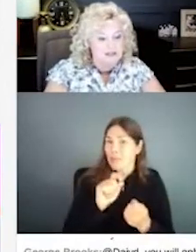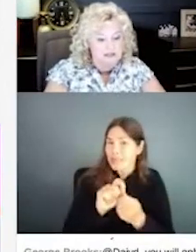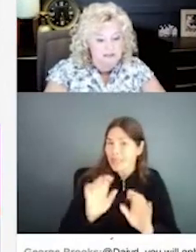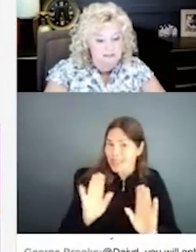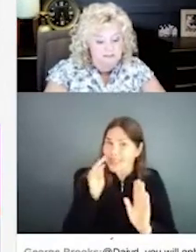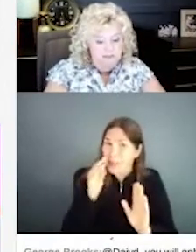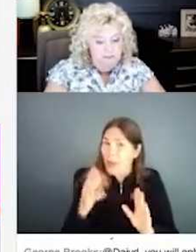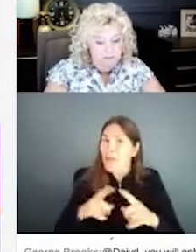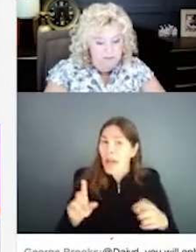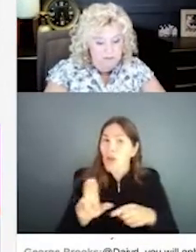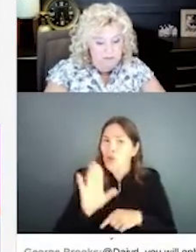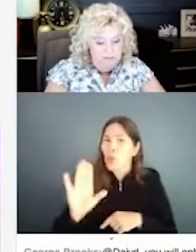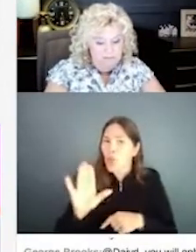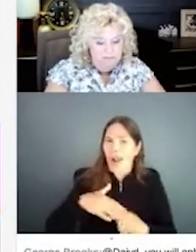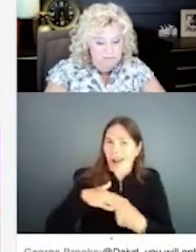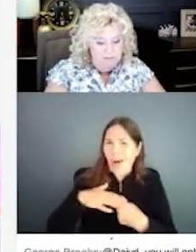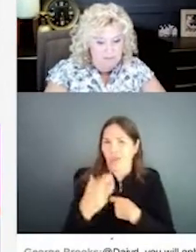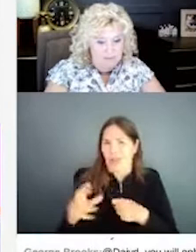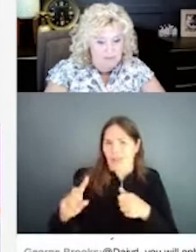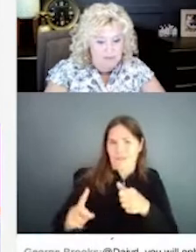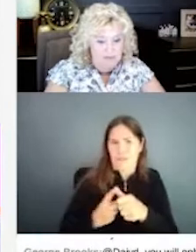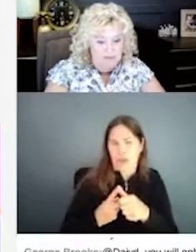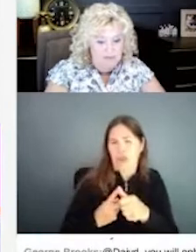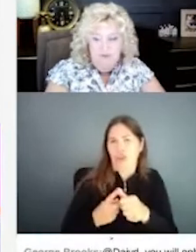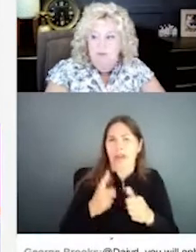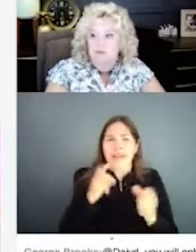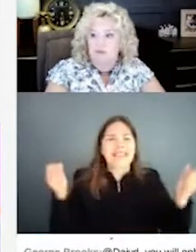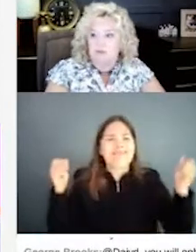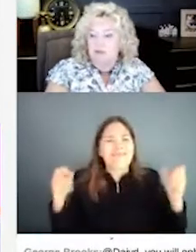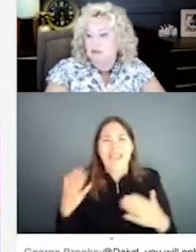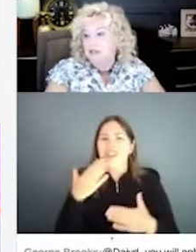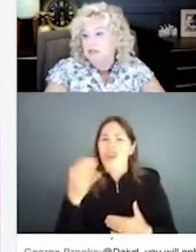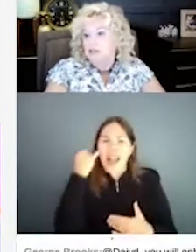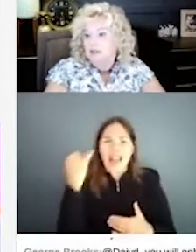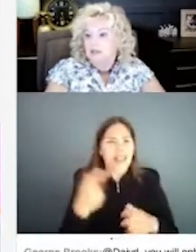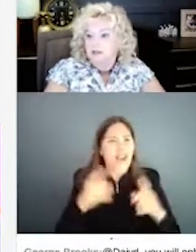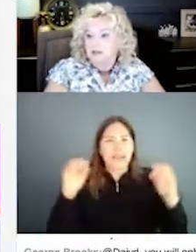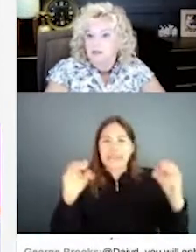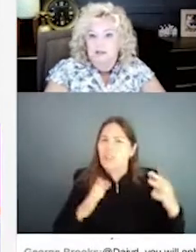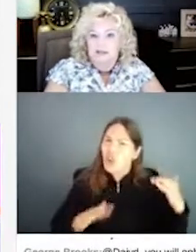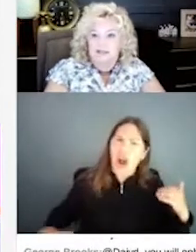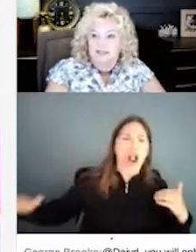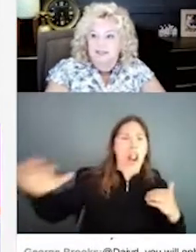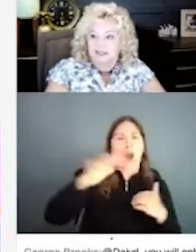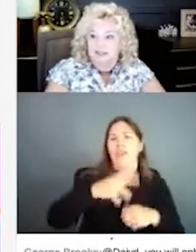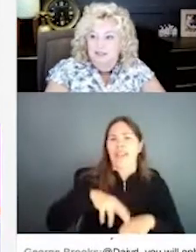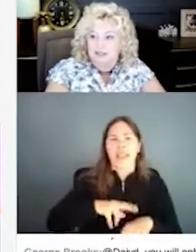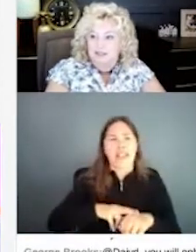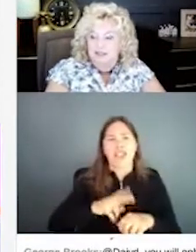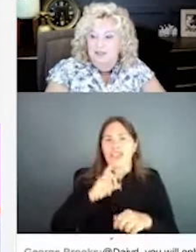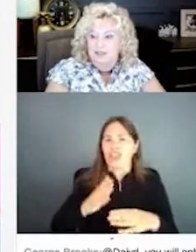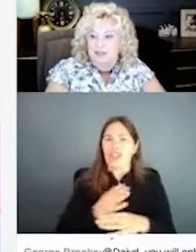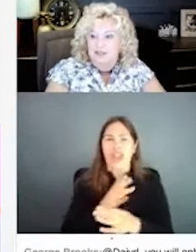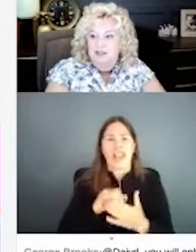say go to your local resources first. But there are so many good ideas from teachers all across the nation, just sharing. It's a